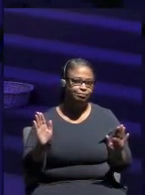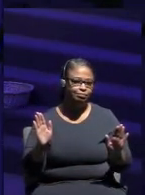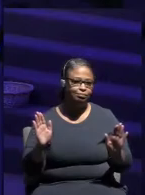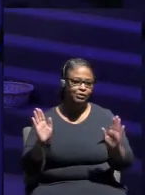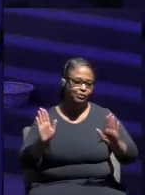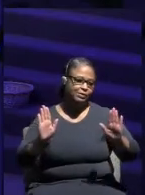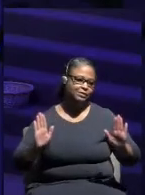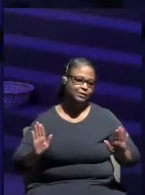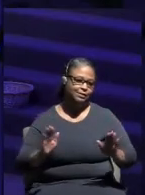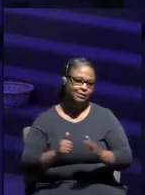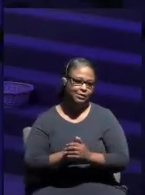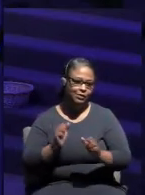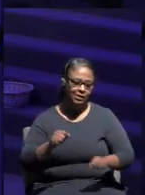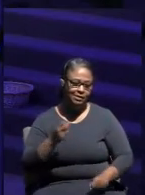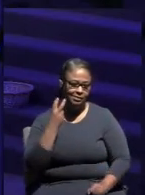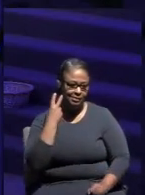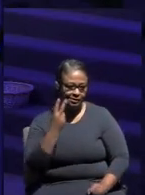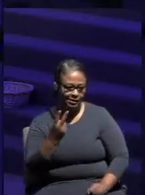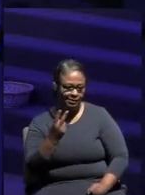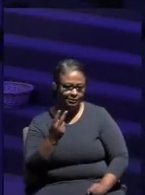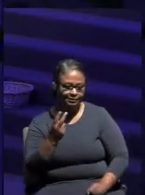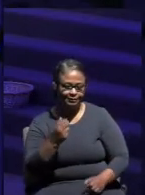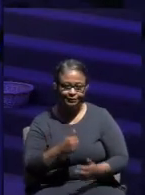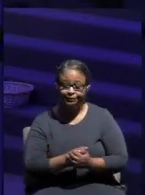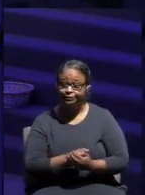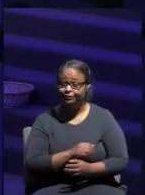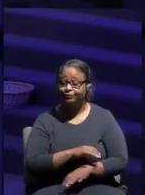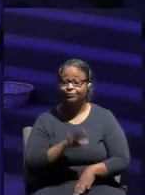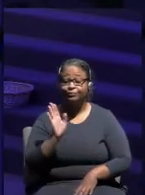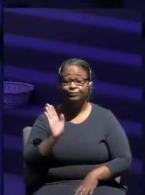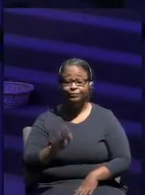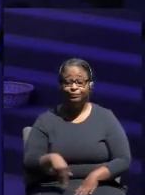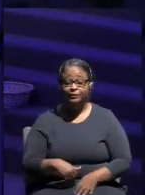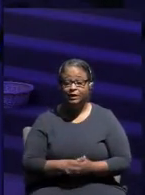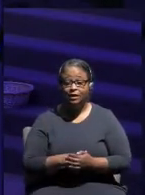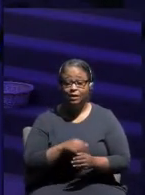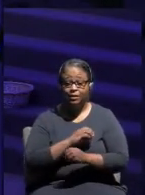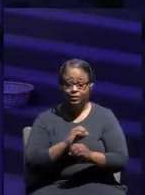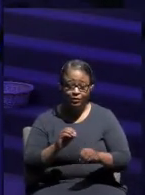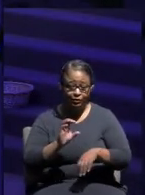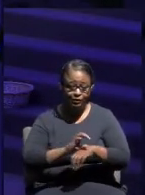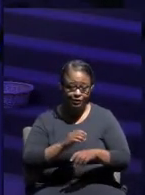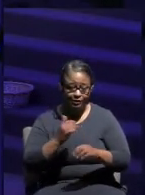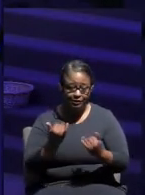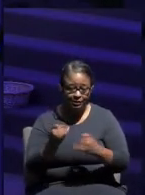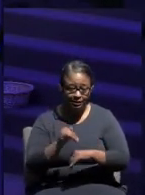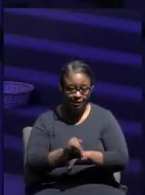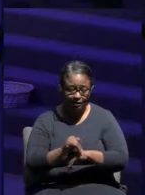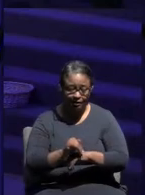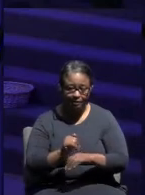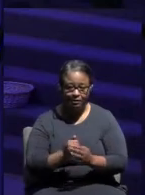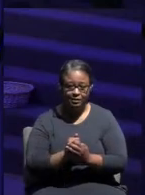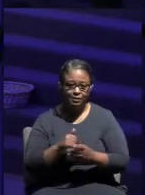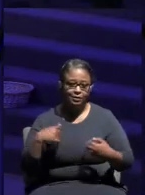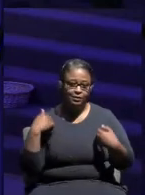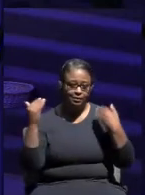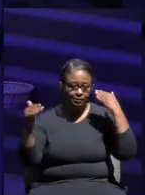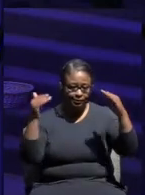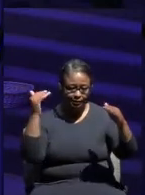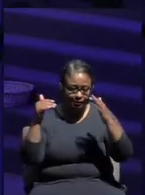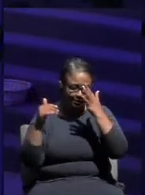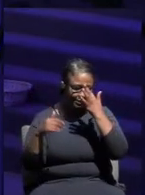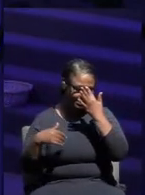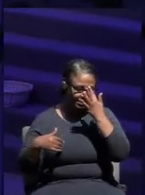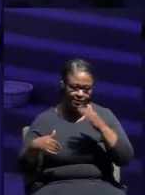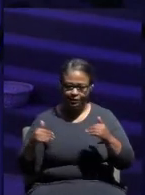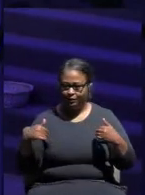really want you to view that. Amen. So no services tonight. Over the next 2 months, in our young adults and our youth